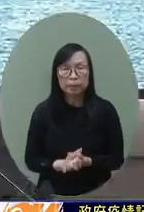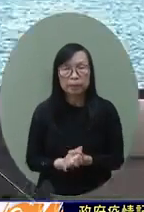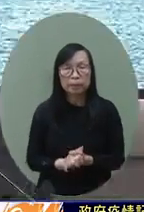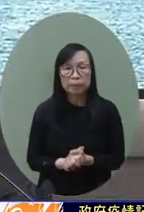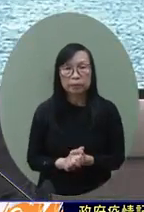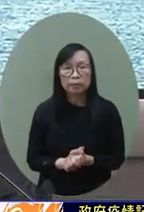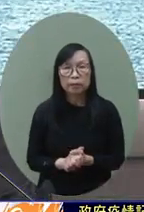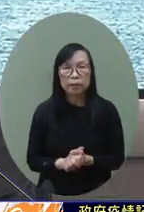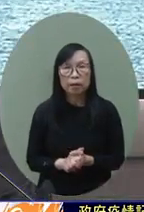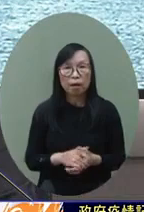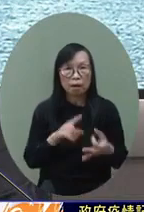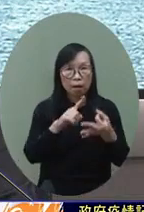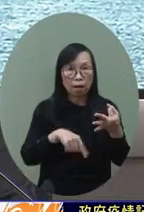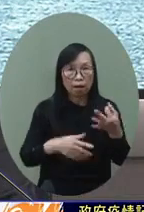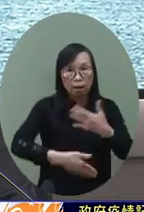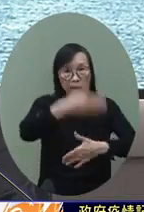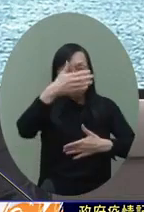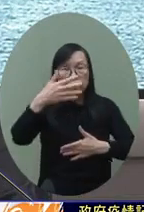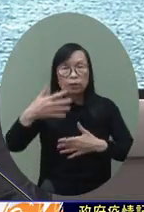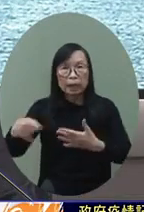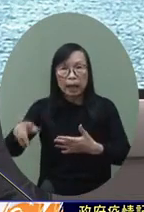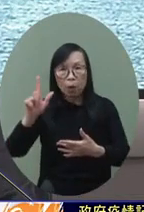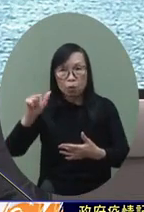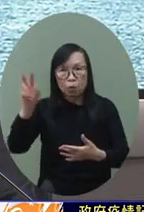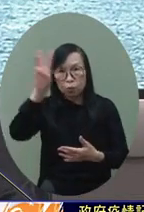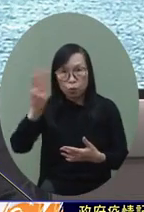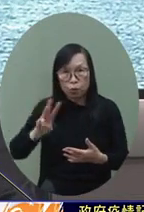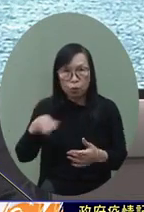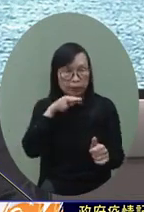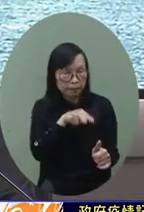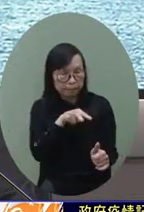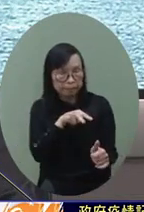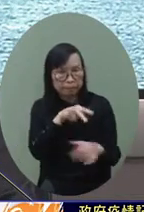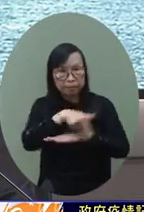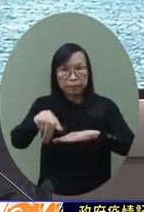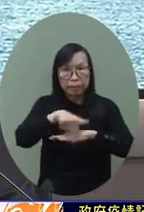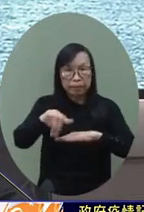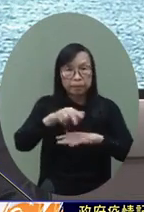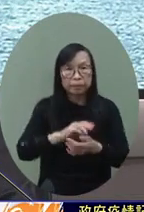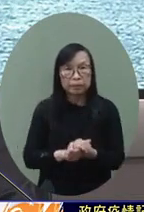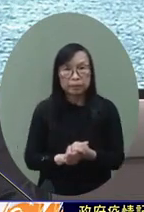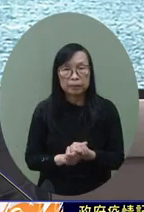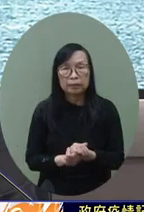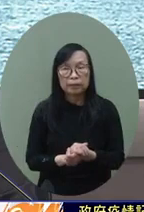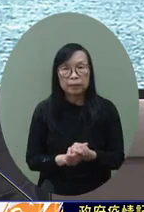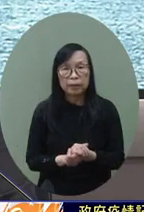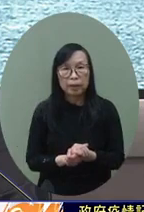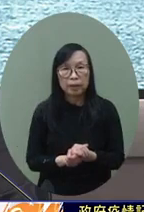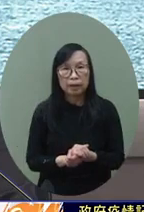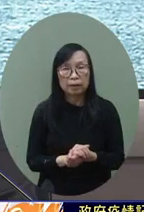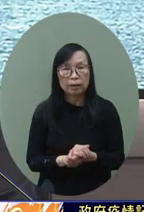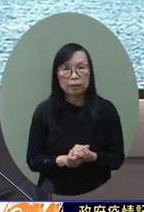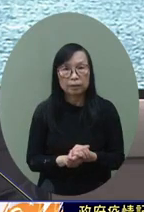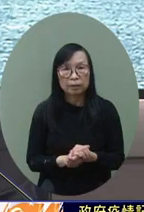sewage surveillance program and also the result of the need to carry out compulsory